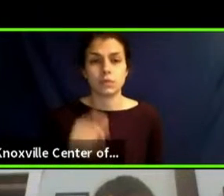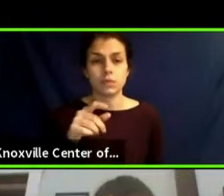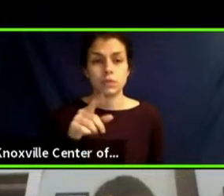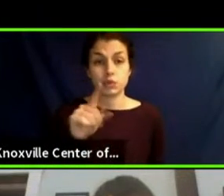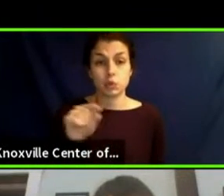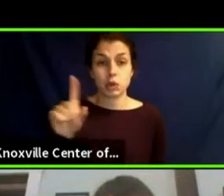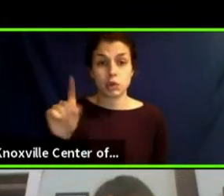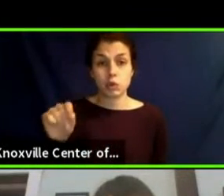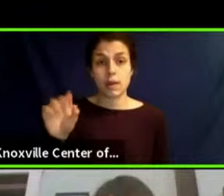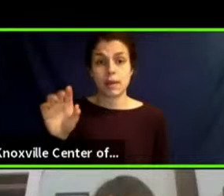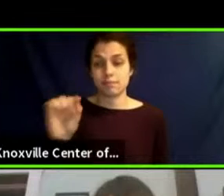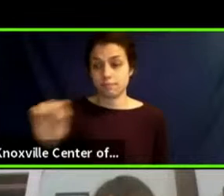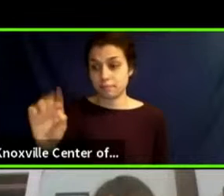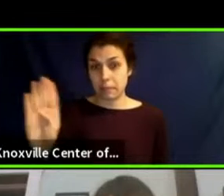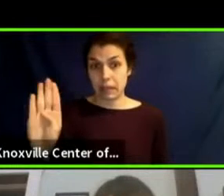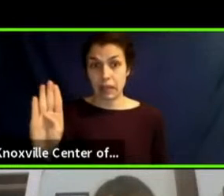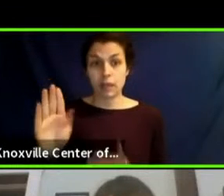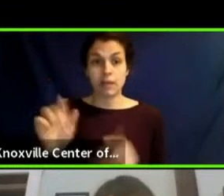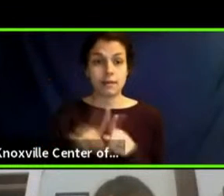2020-B as amended.